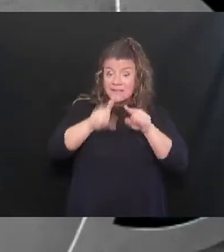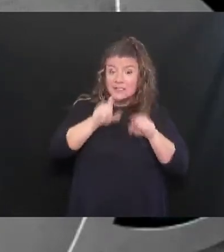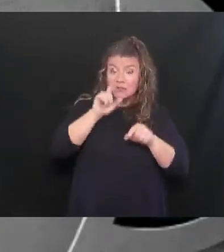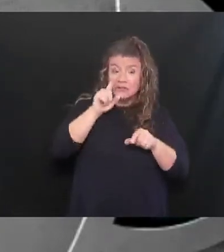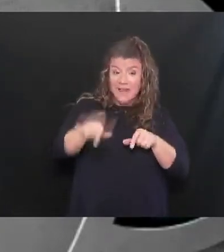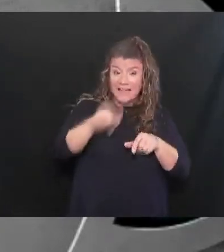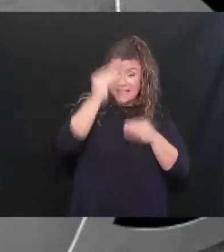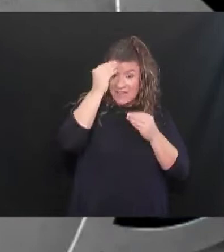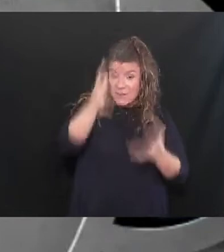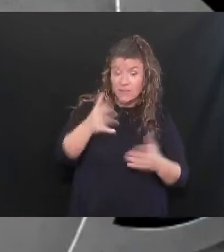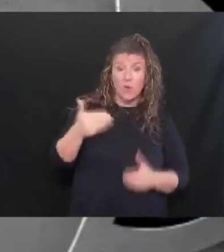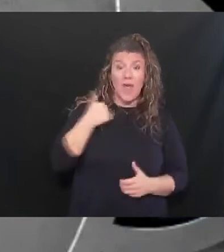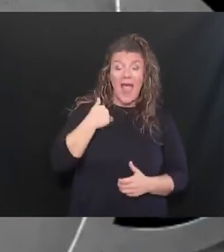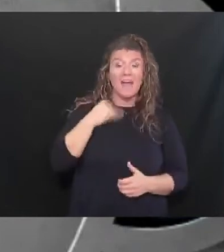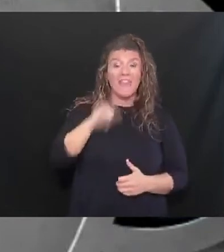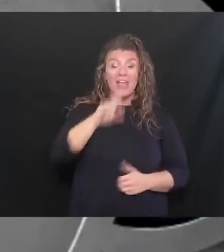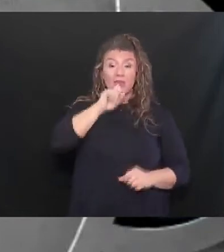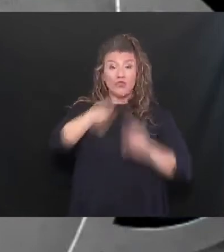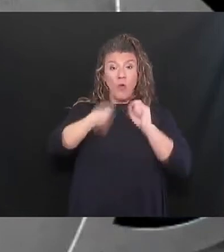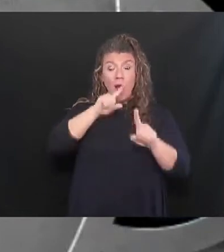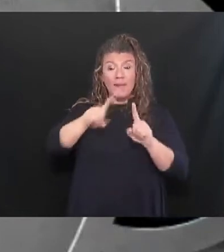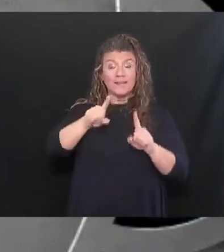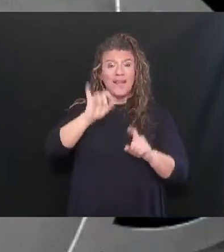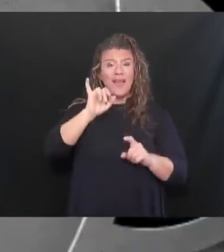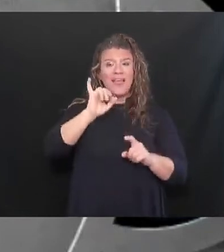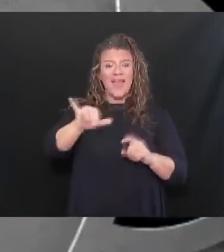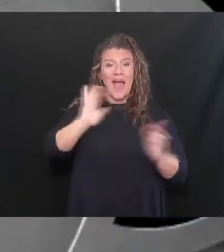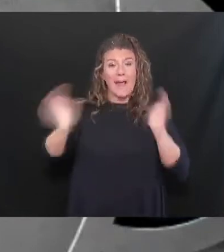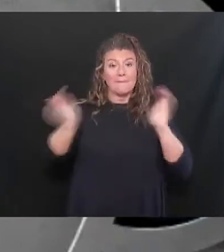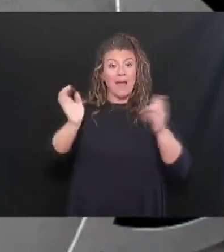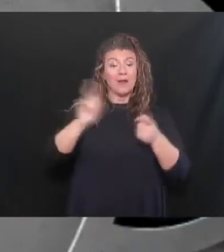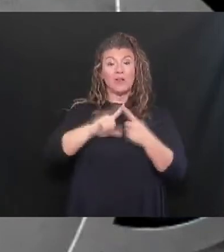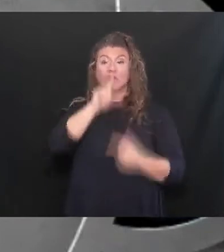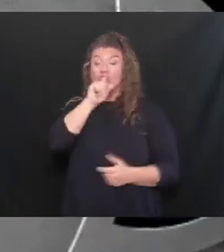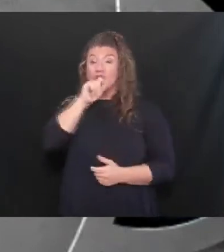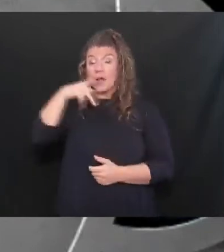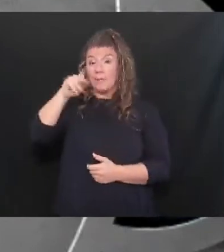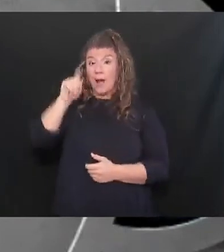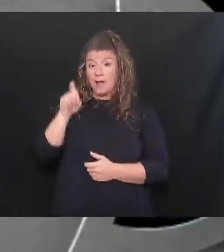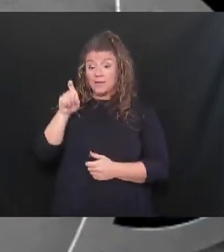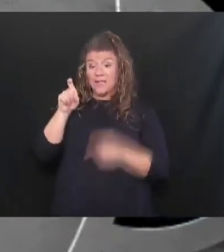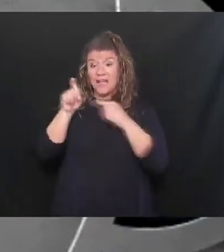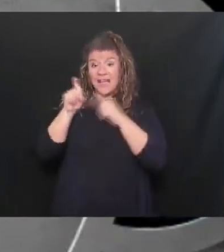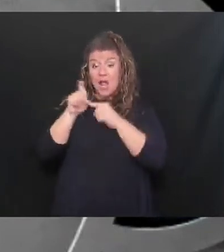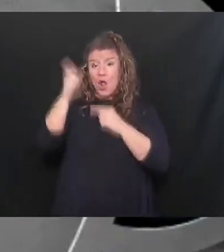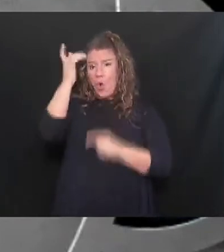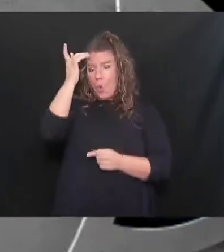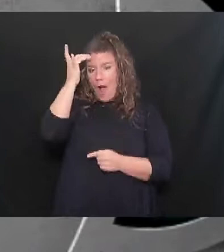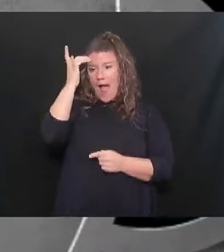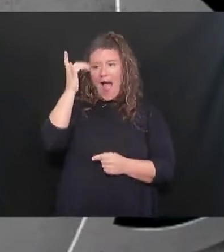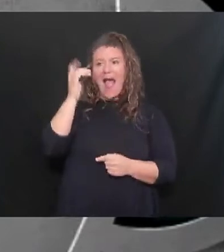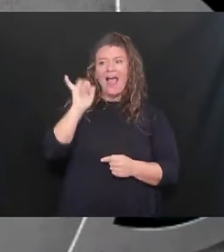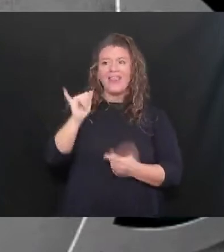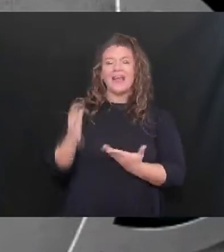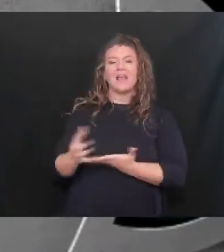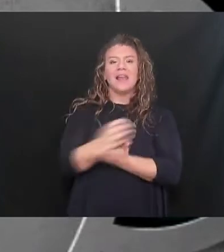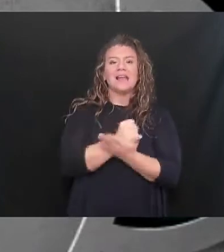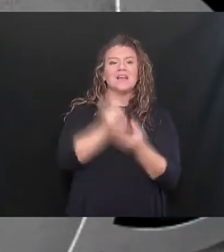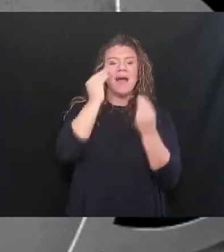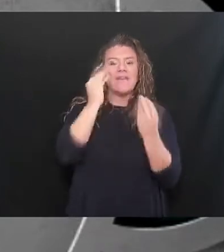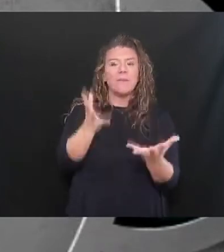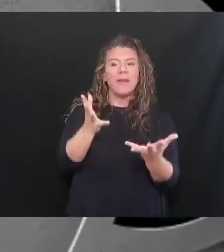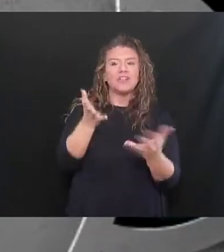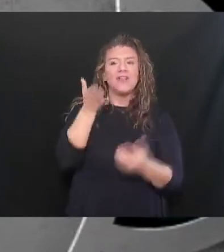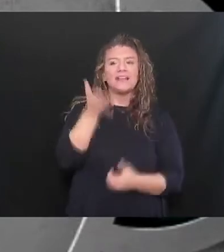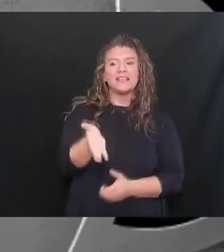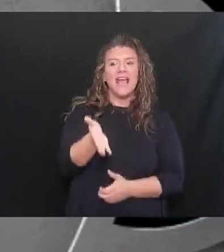as contagious as the chickenpox that you said and as with agendas, because of the information that is out there that, you